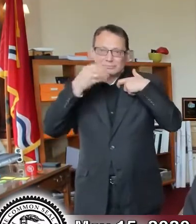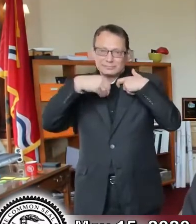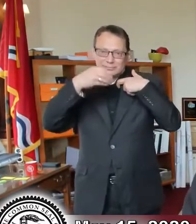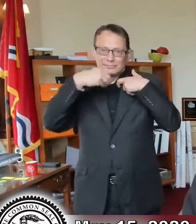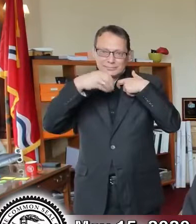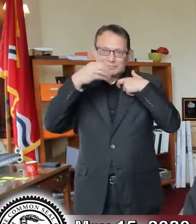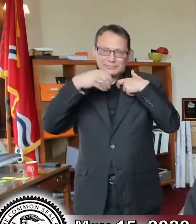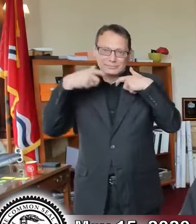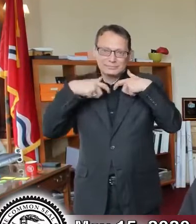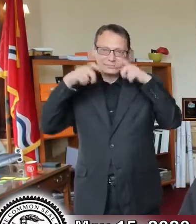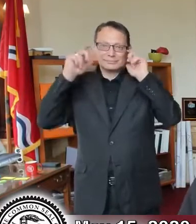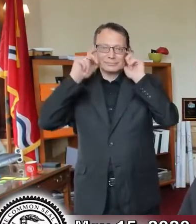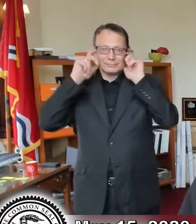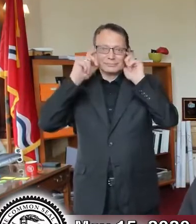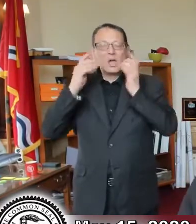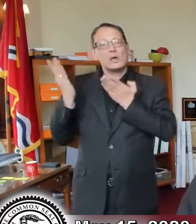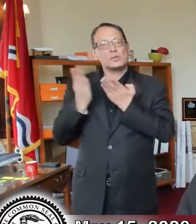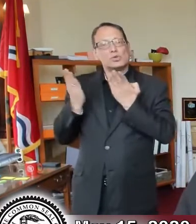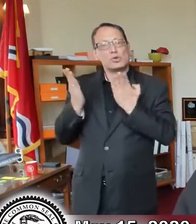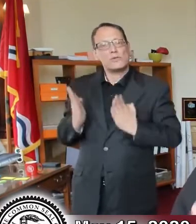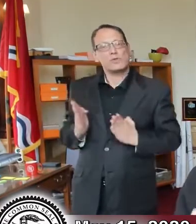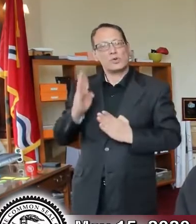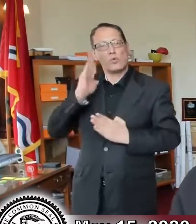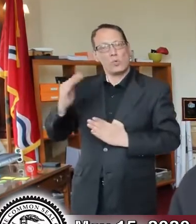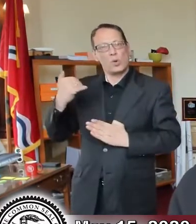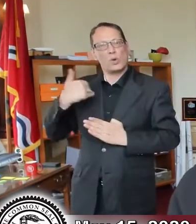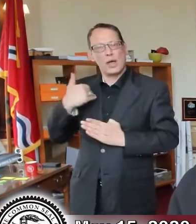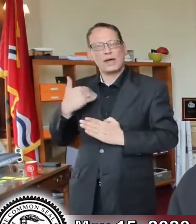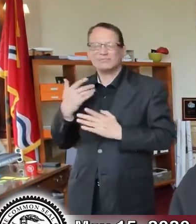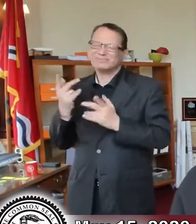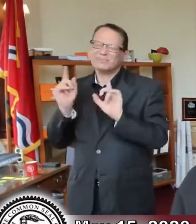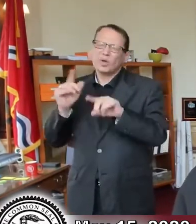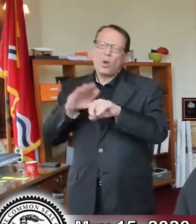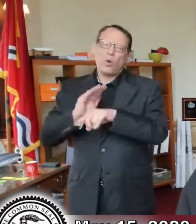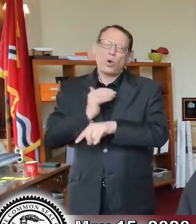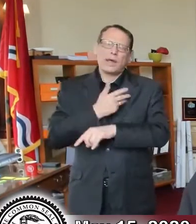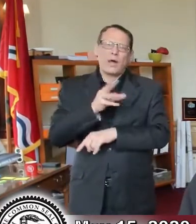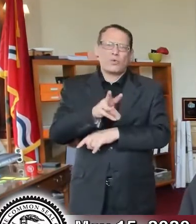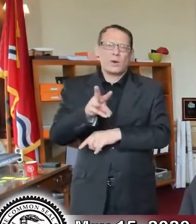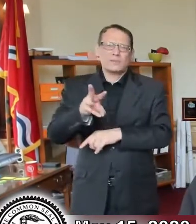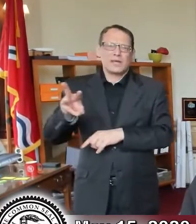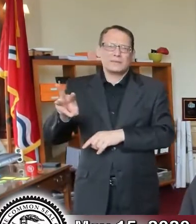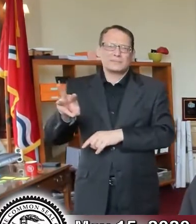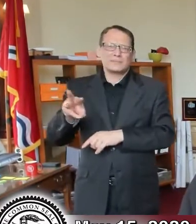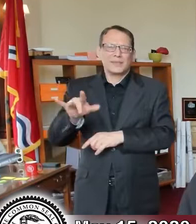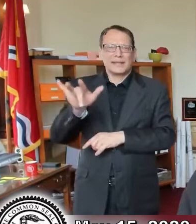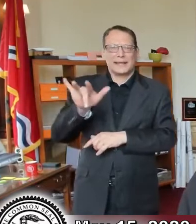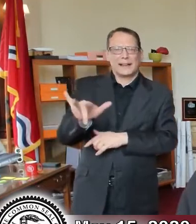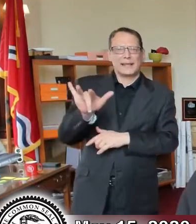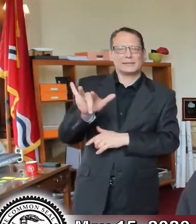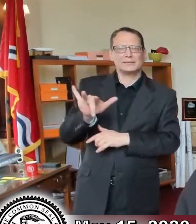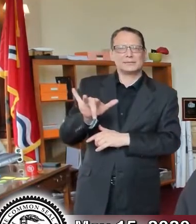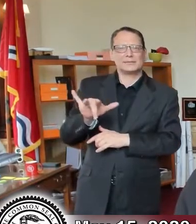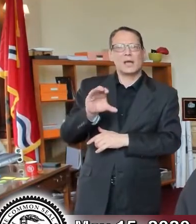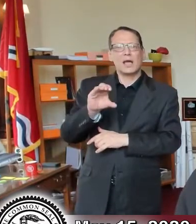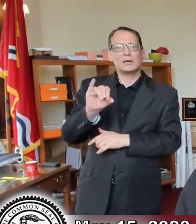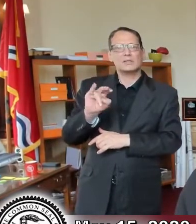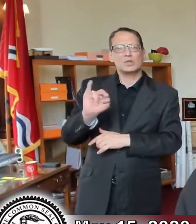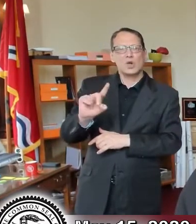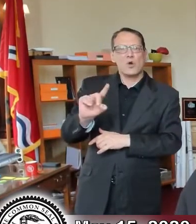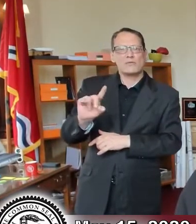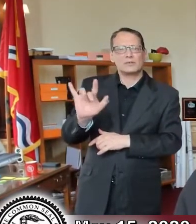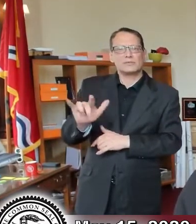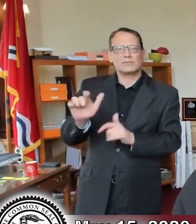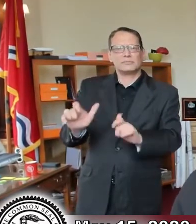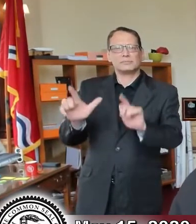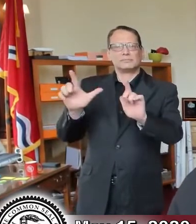mask. If you read the guidelines, go on our website, and it's right on the homepage. Just click on COVID and go